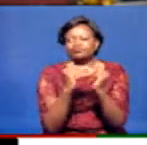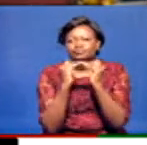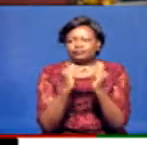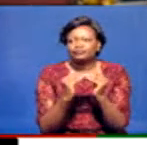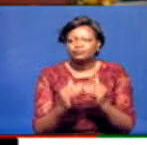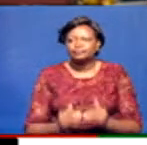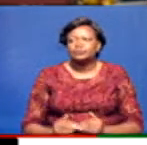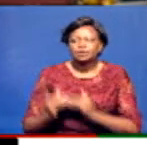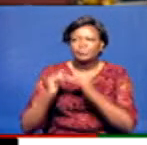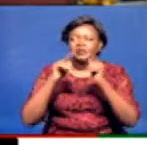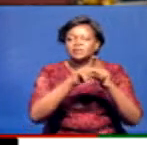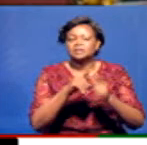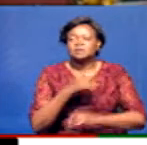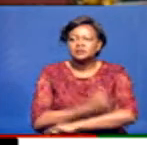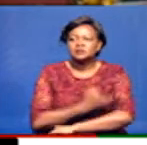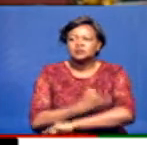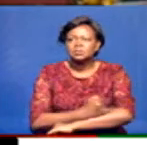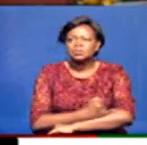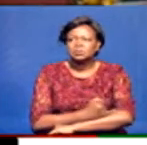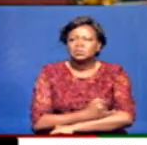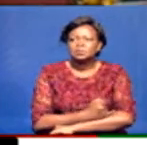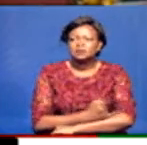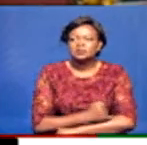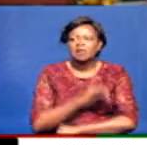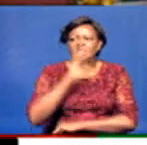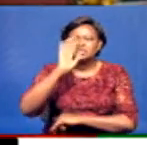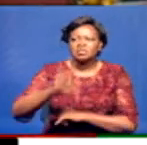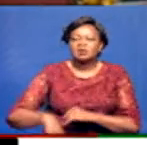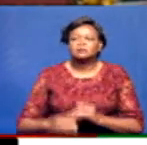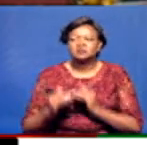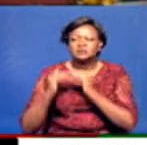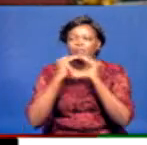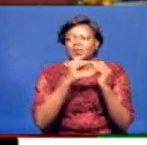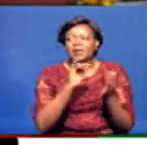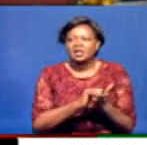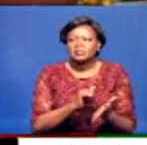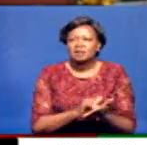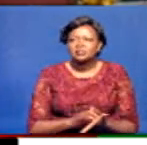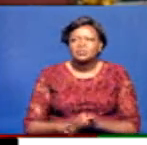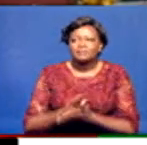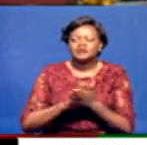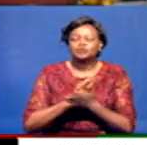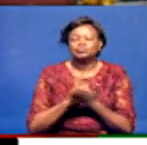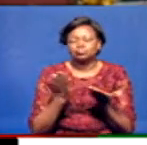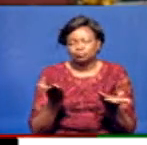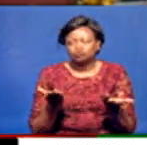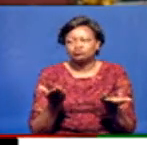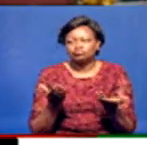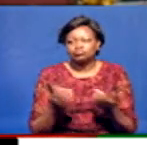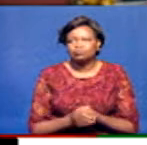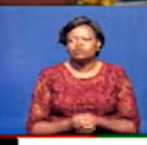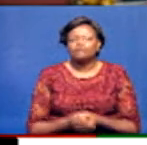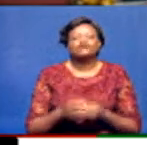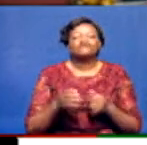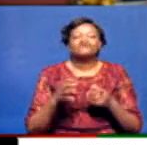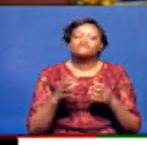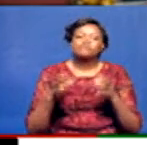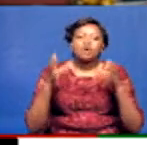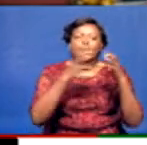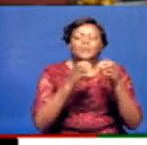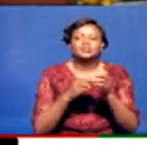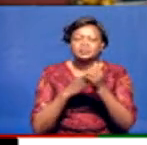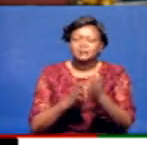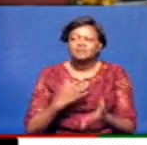is an institution, Mr. Speaker, other than democracy that is based on the whims of party leaders, Mr. Speaker. I